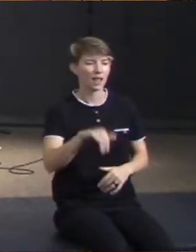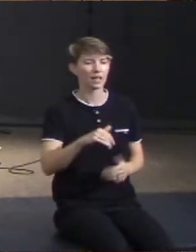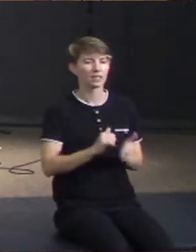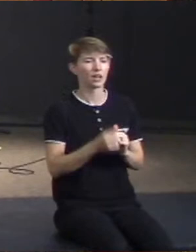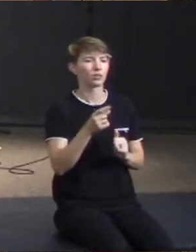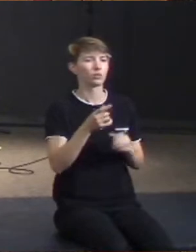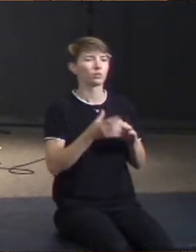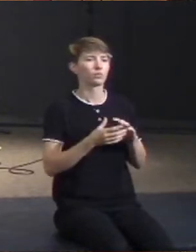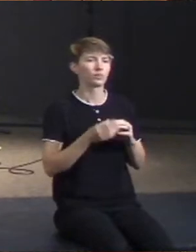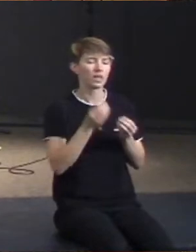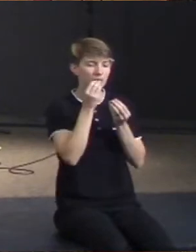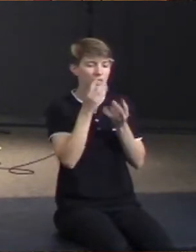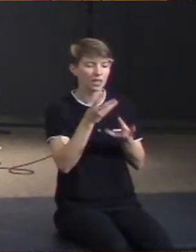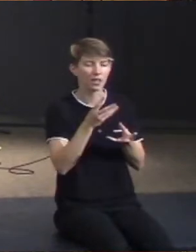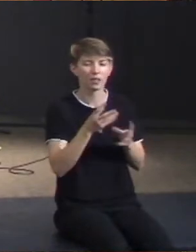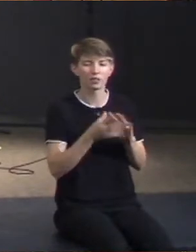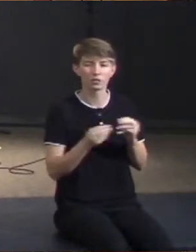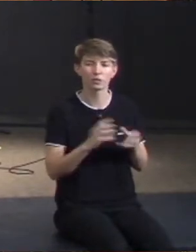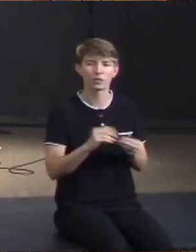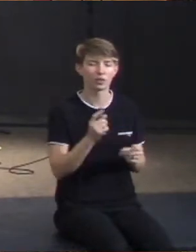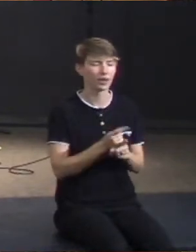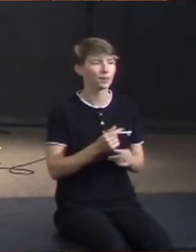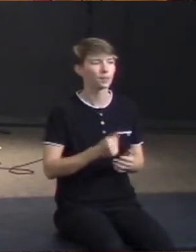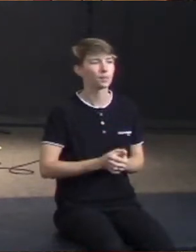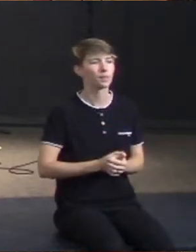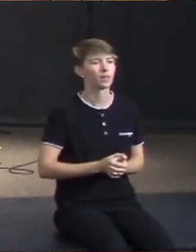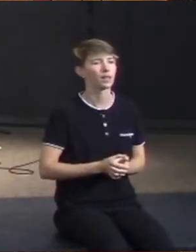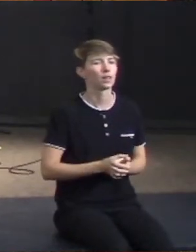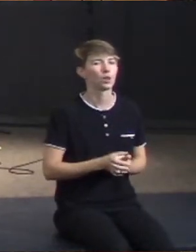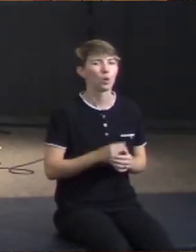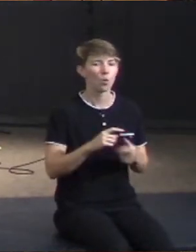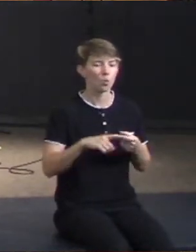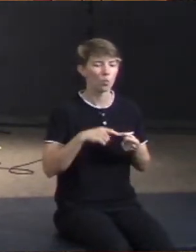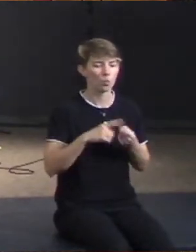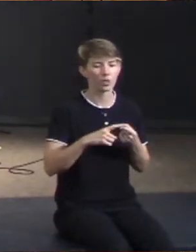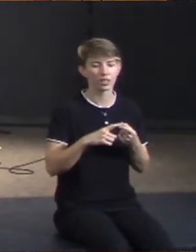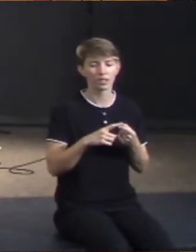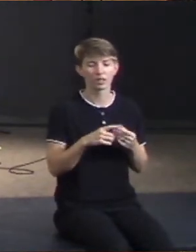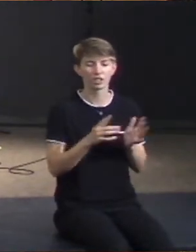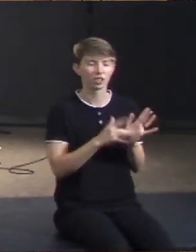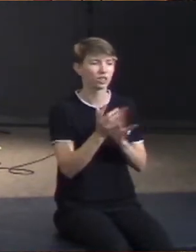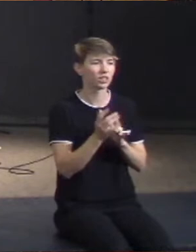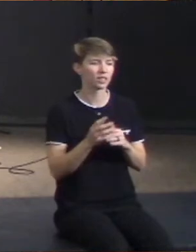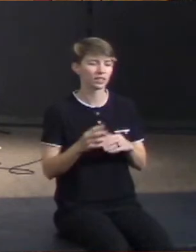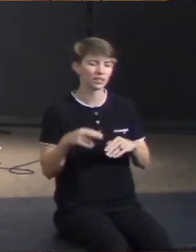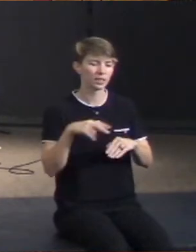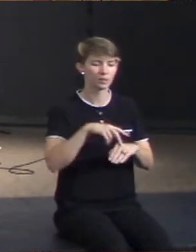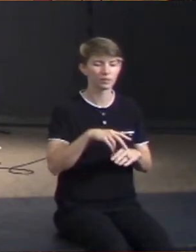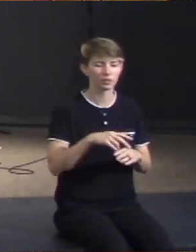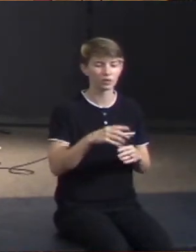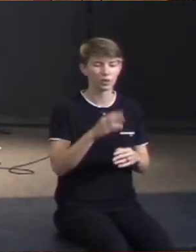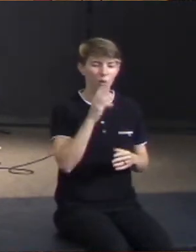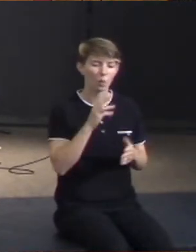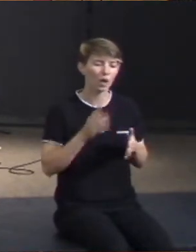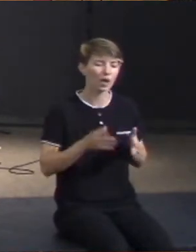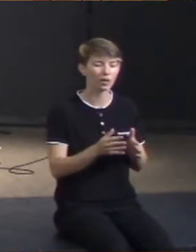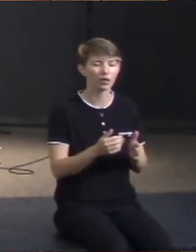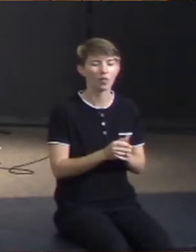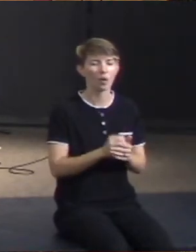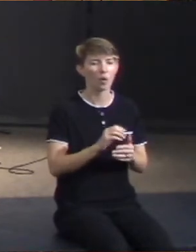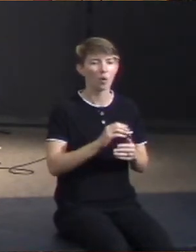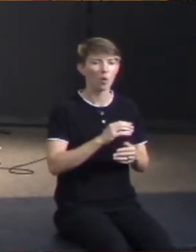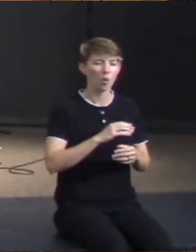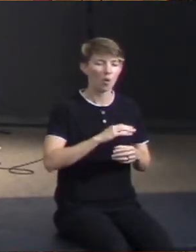Jerome would say that he heard a tradition that when Jesus stepped up to the water, the whole Jordan River caught on fire. Now, that's how you tell the story.